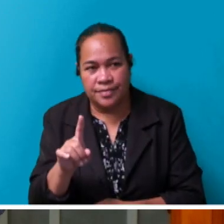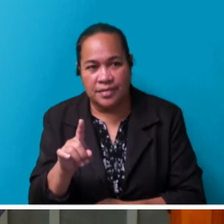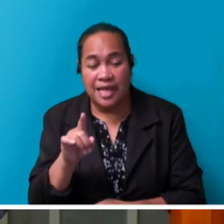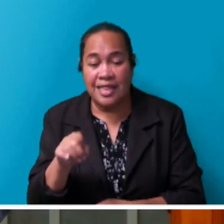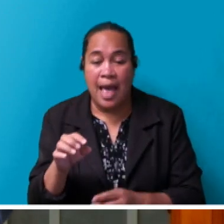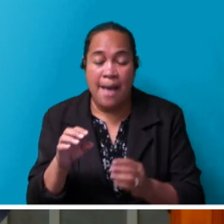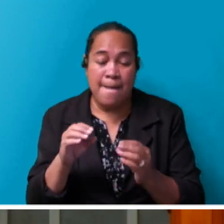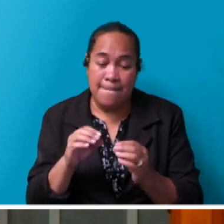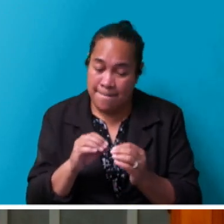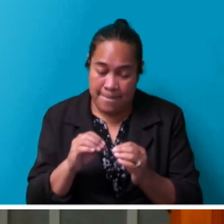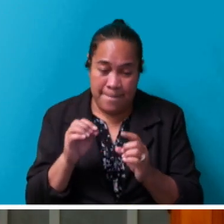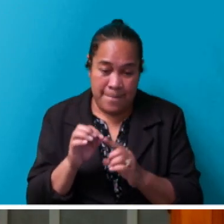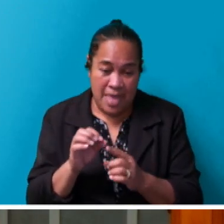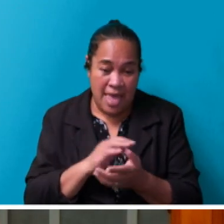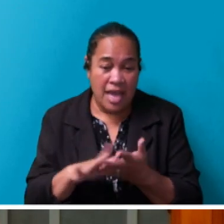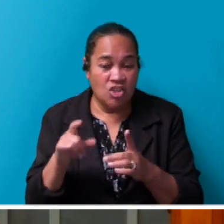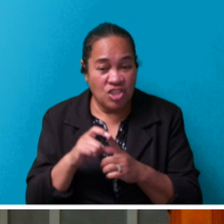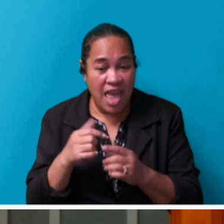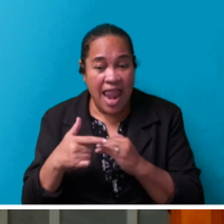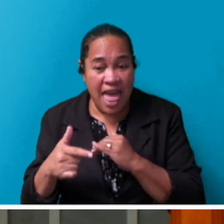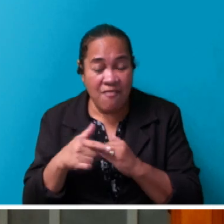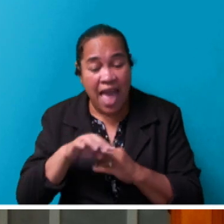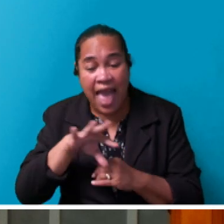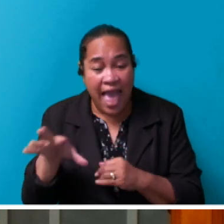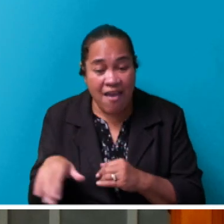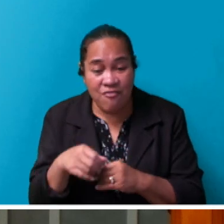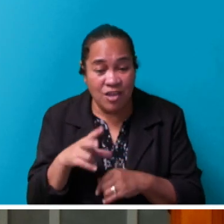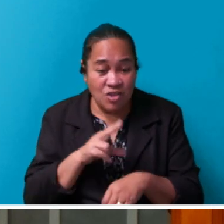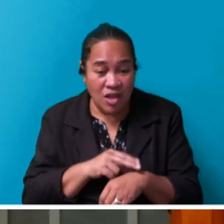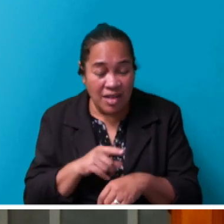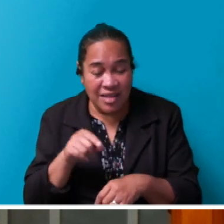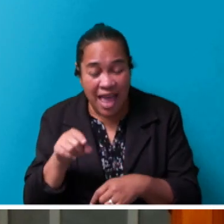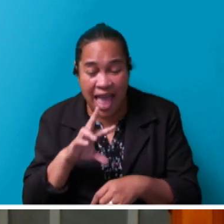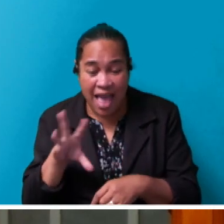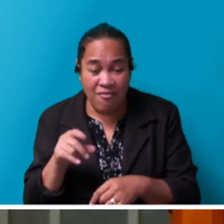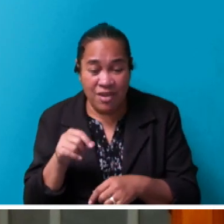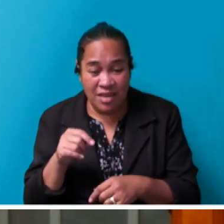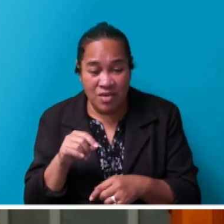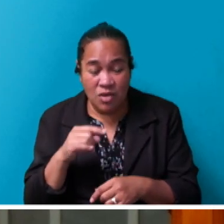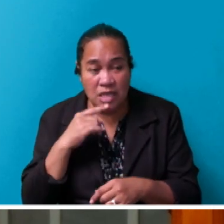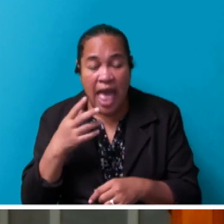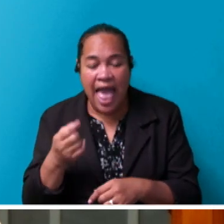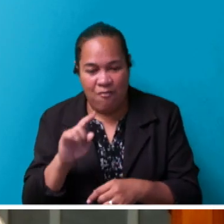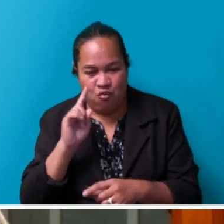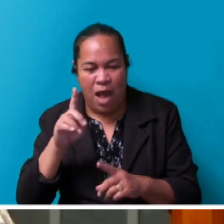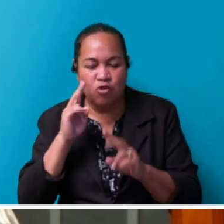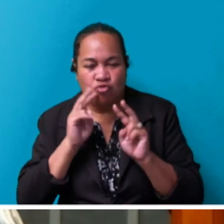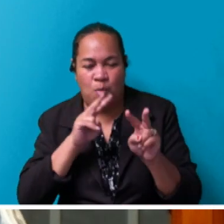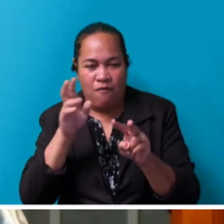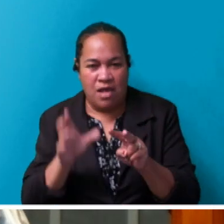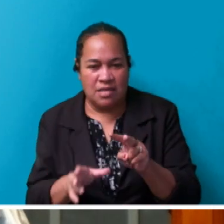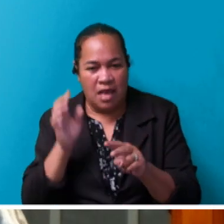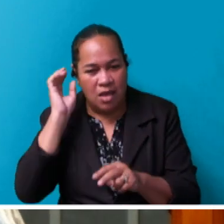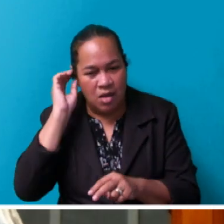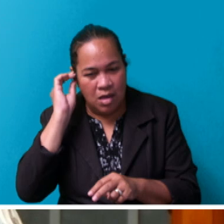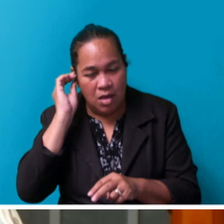PhD level, every USP doctorate candidate has a principal supervisor who is